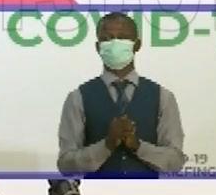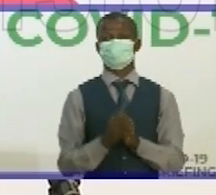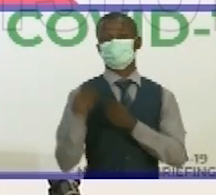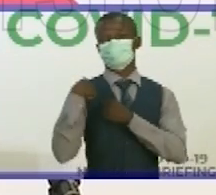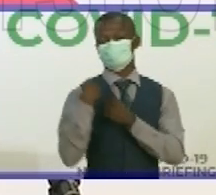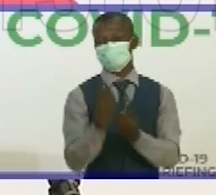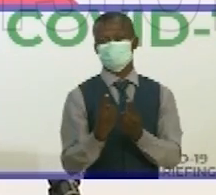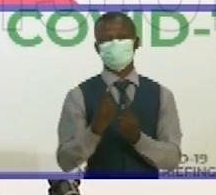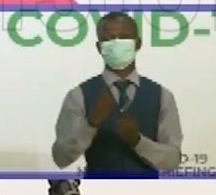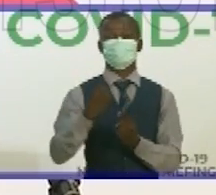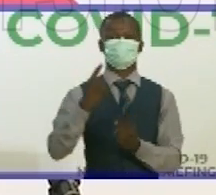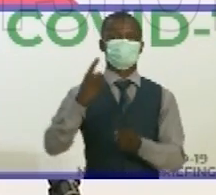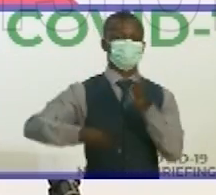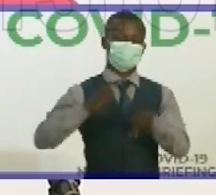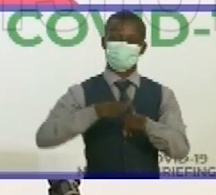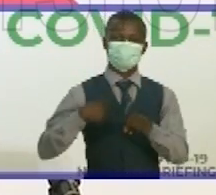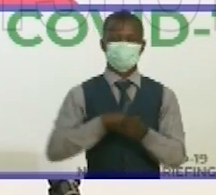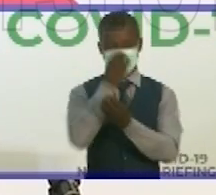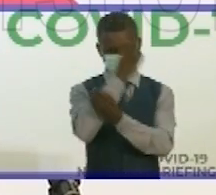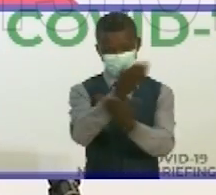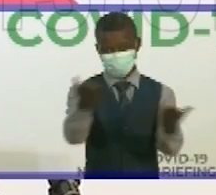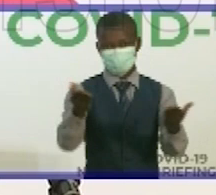Since the last time we briefed the nation,